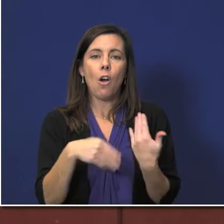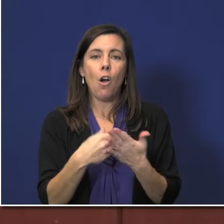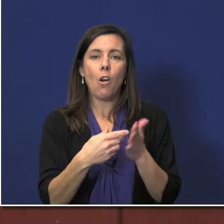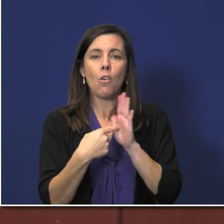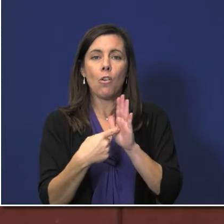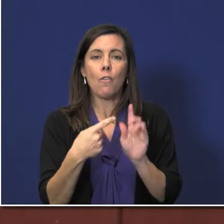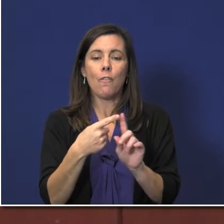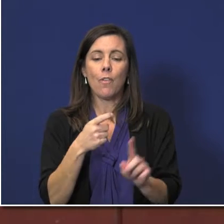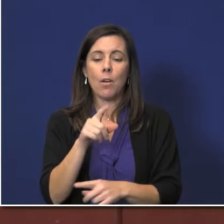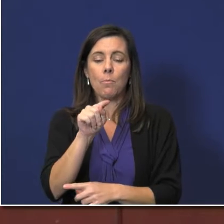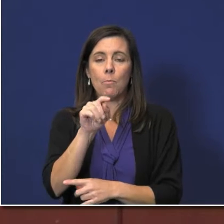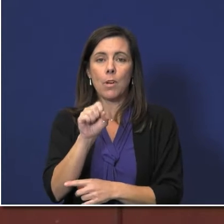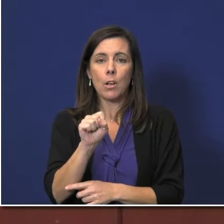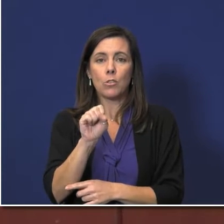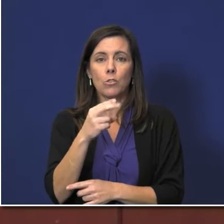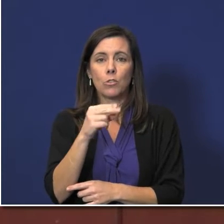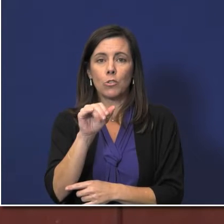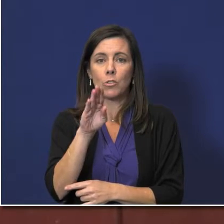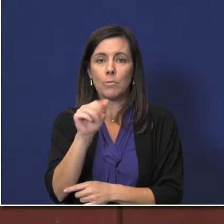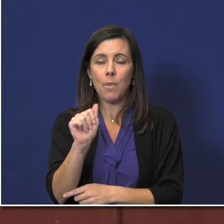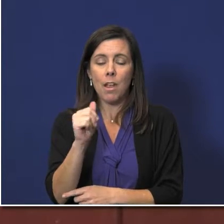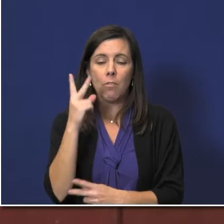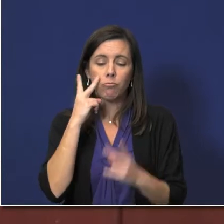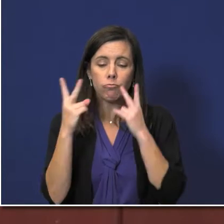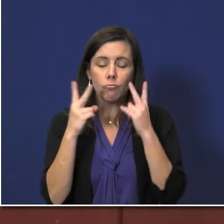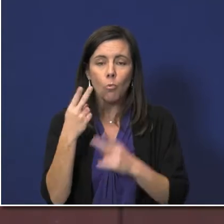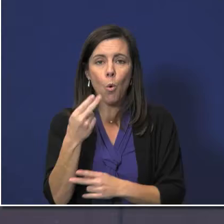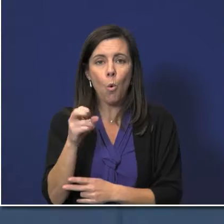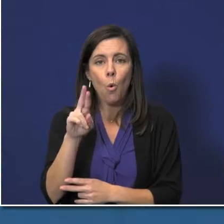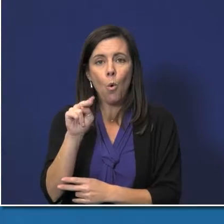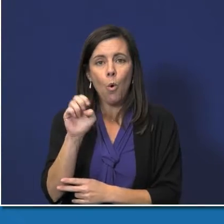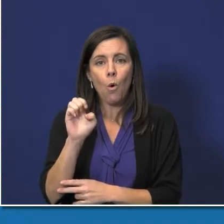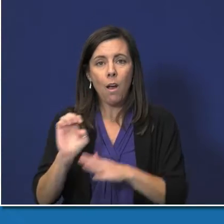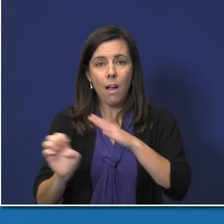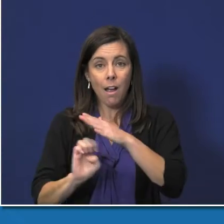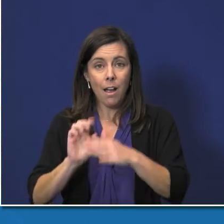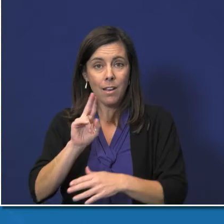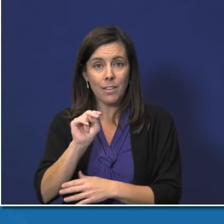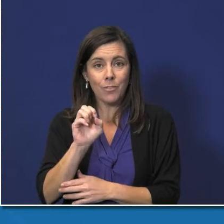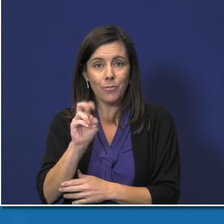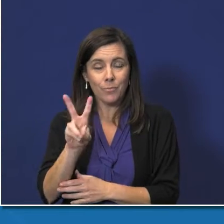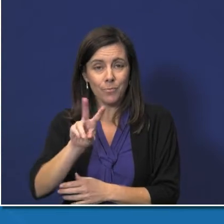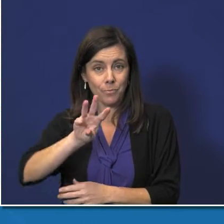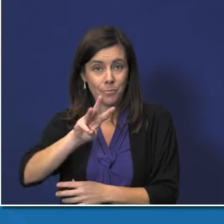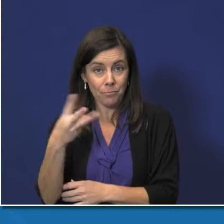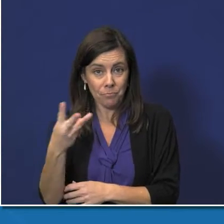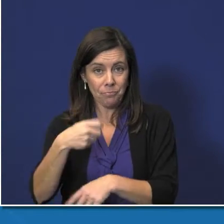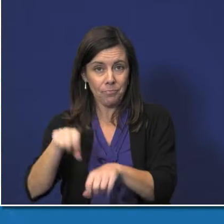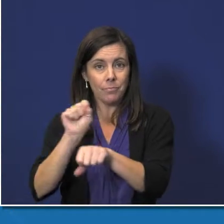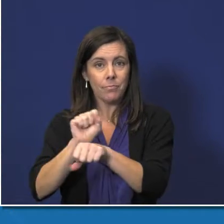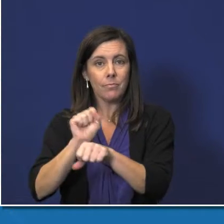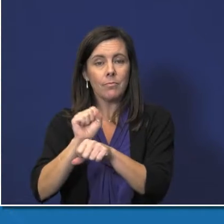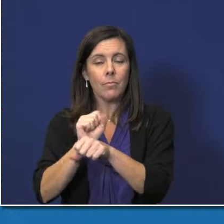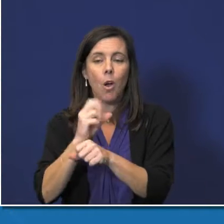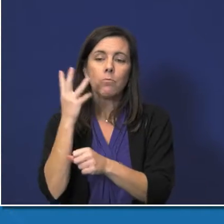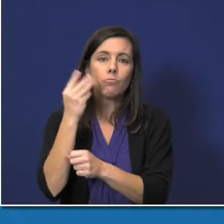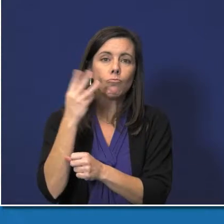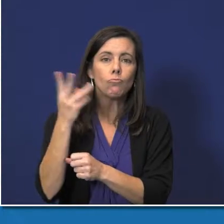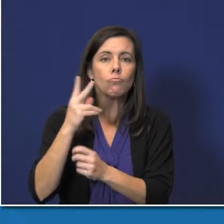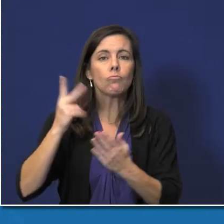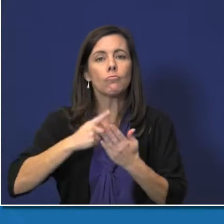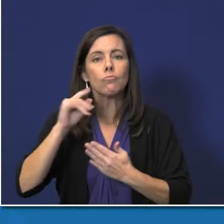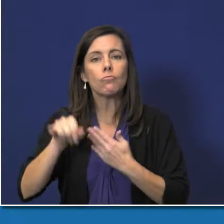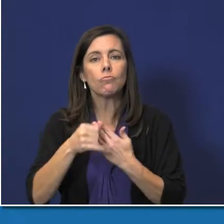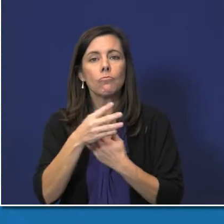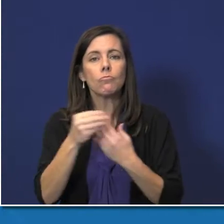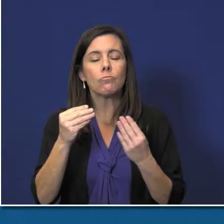Toshiba International Corporation visited Horn Elementary School on November 6th to work on beautification projects and present